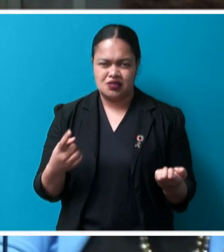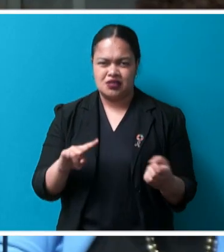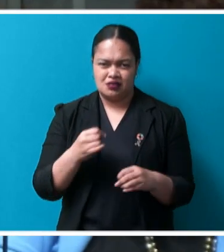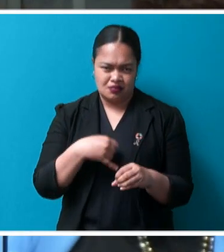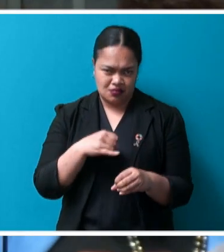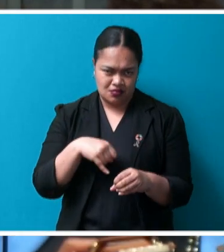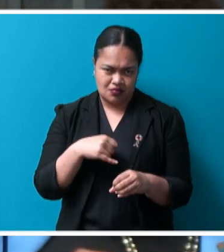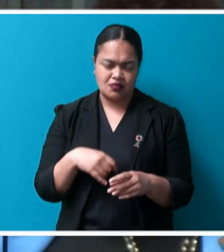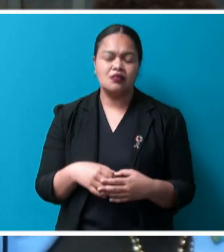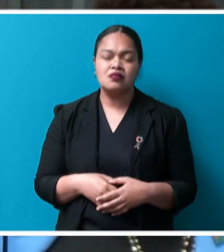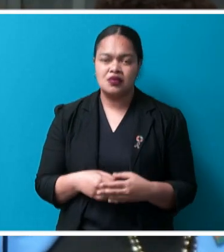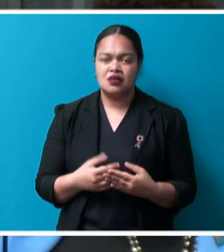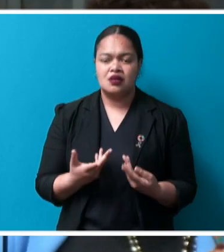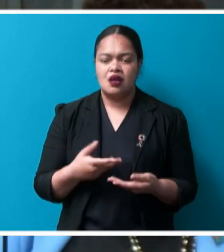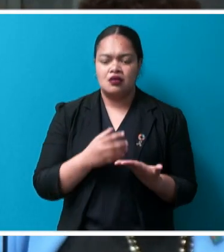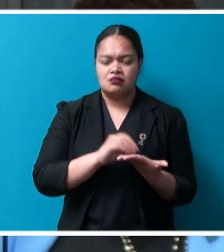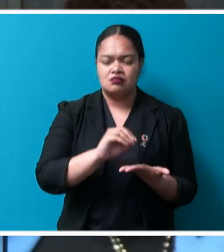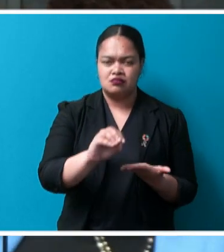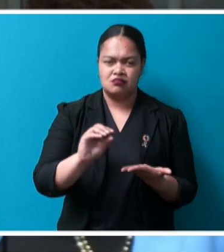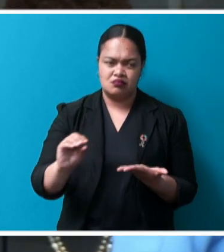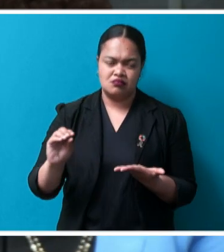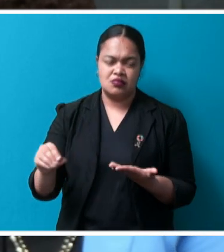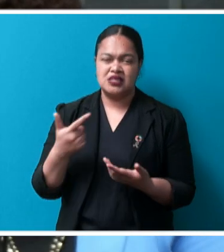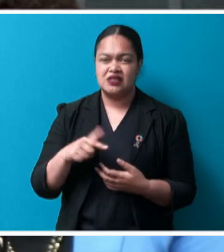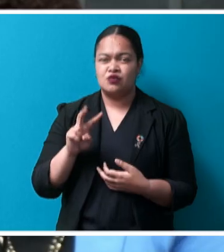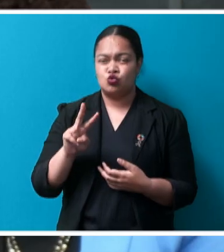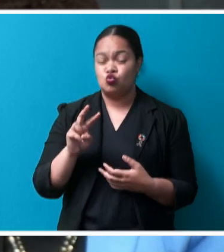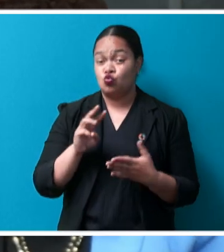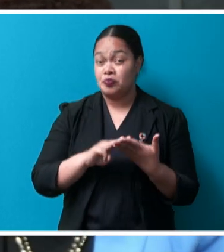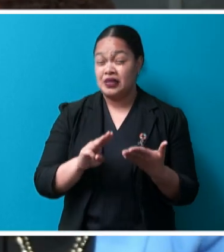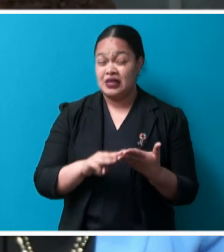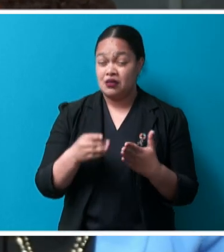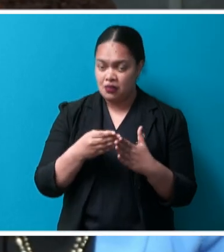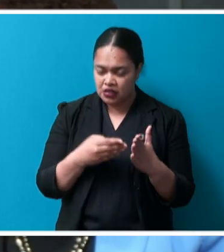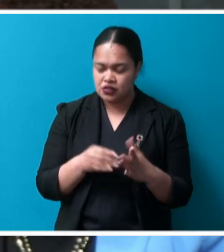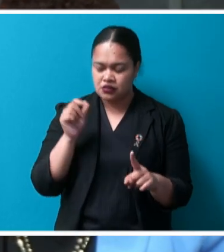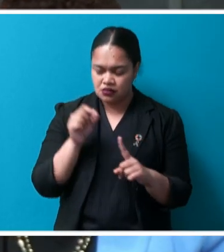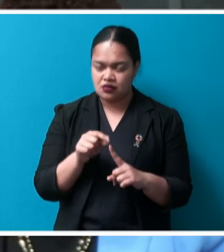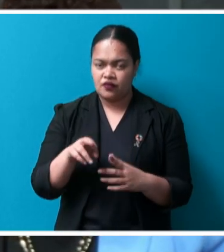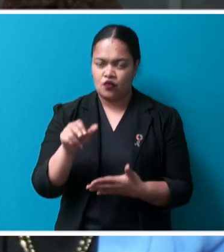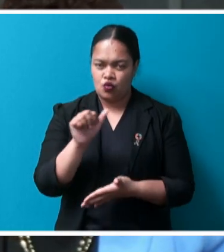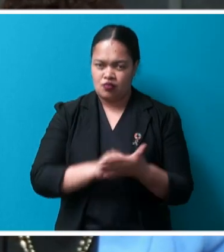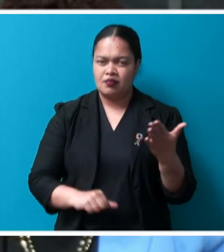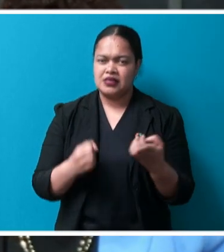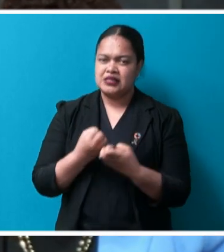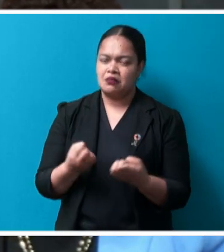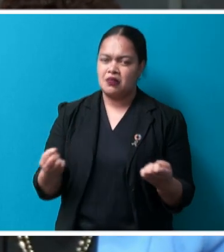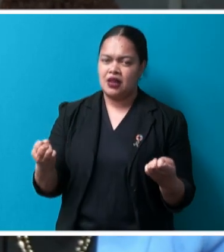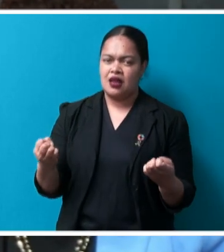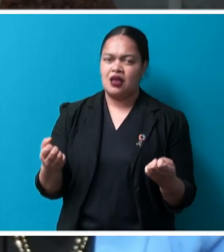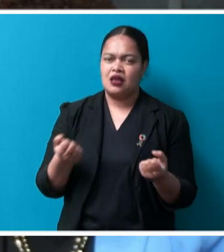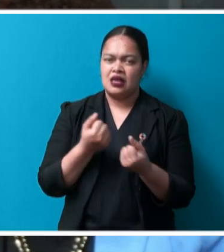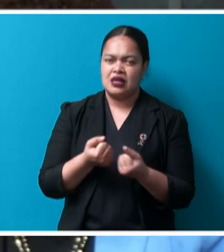and management distributions, approximately 72 million budgeted explicitly for the purchase of medical supplies and equipment.